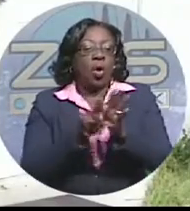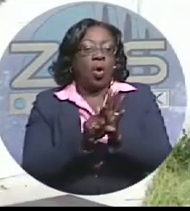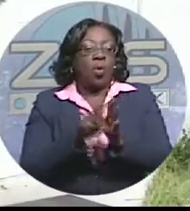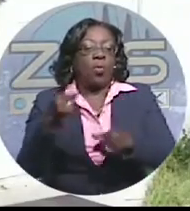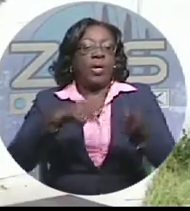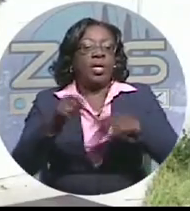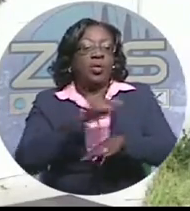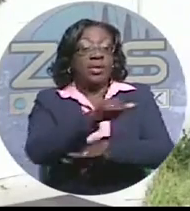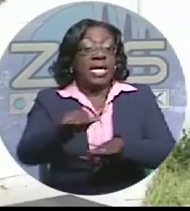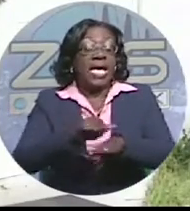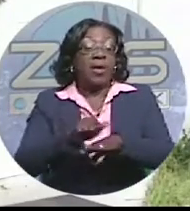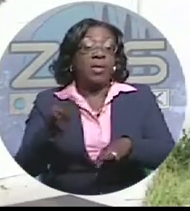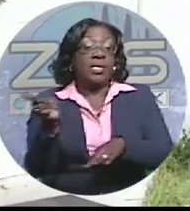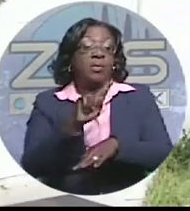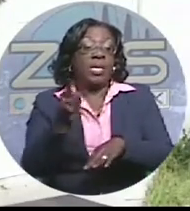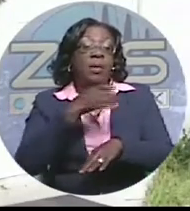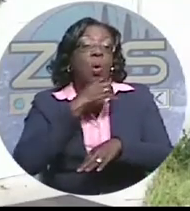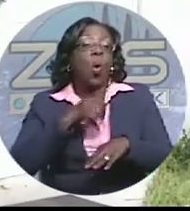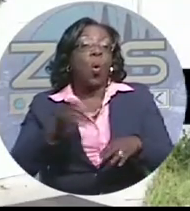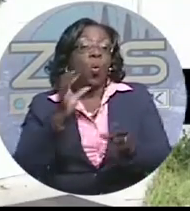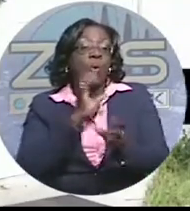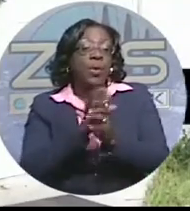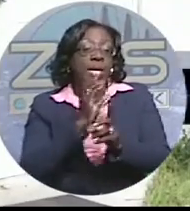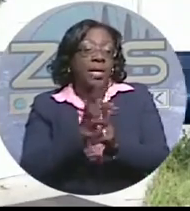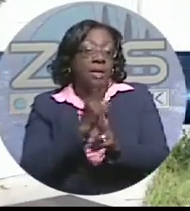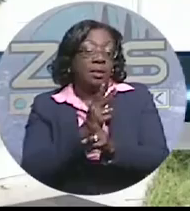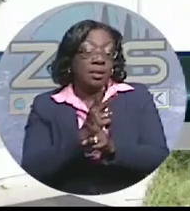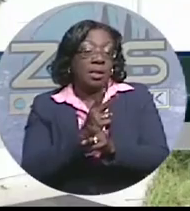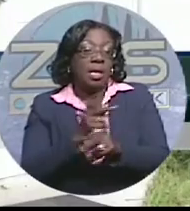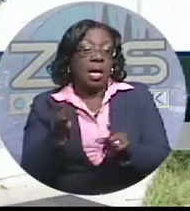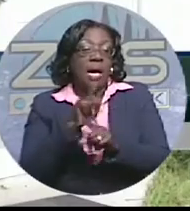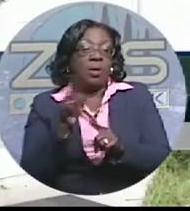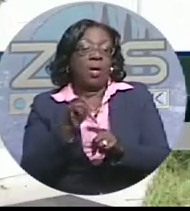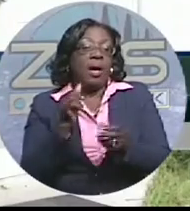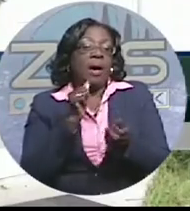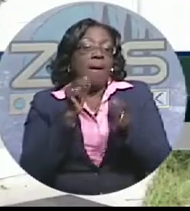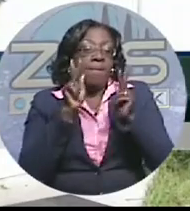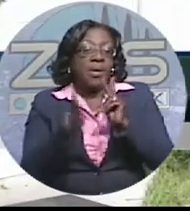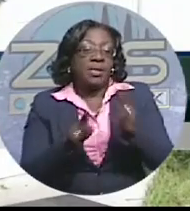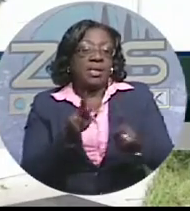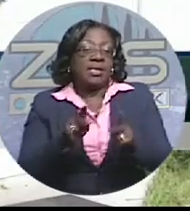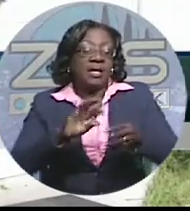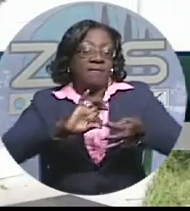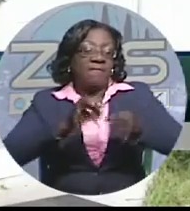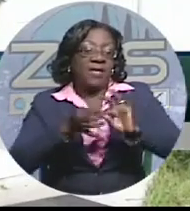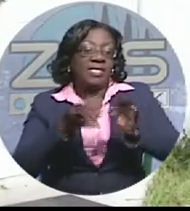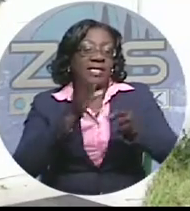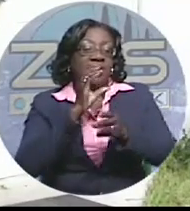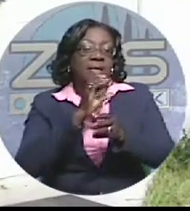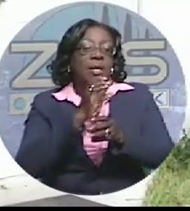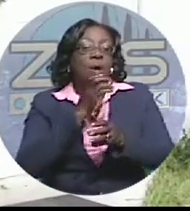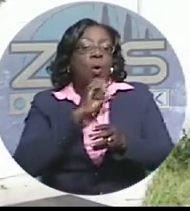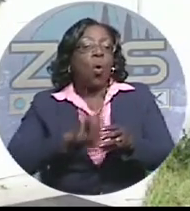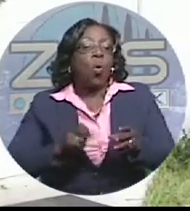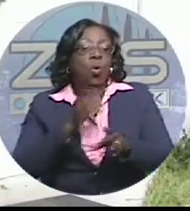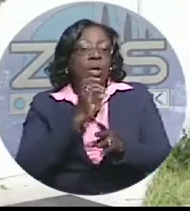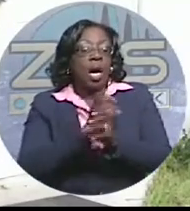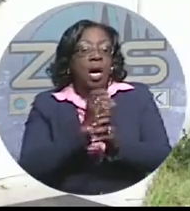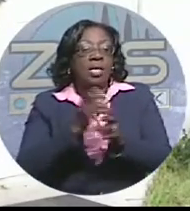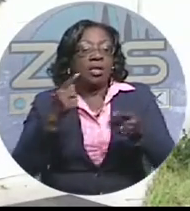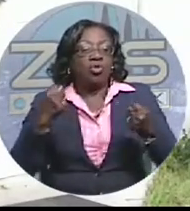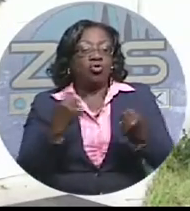are abandoned vehicles, roadside garages where persons are operating illegally, and they're creating what we consider